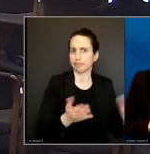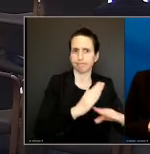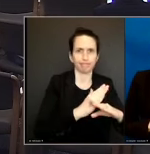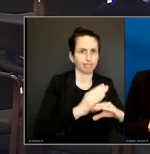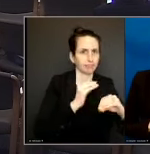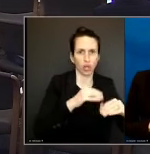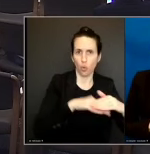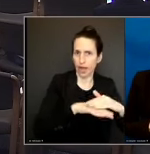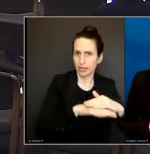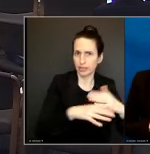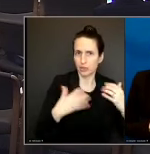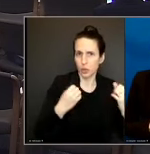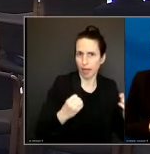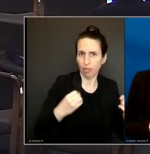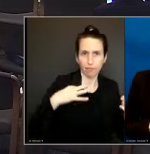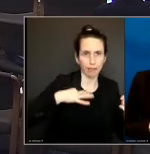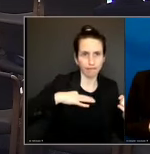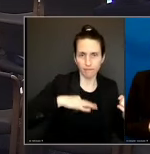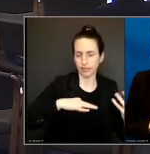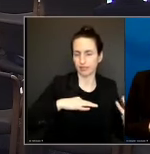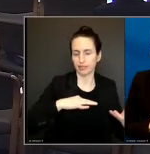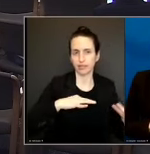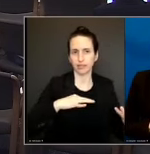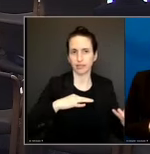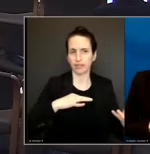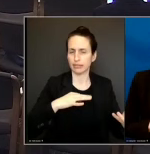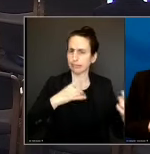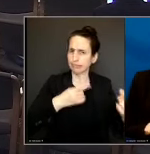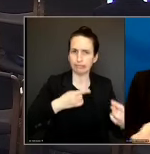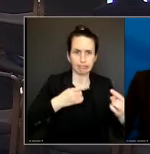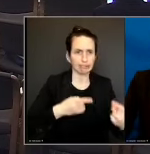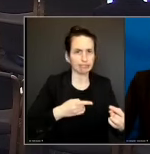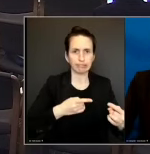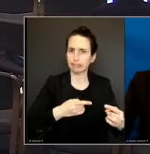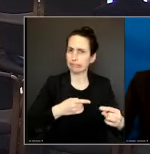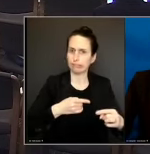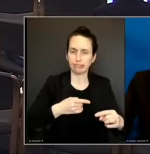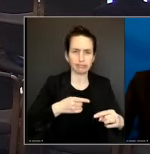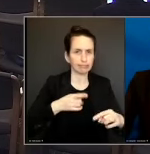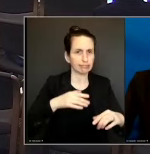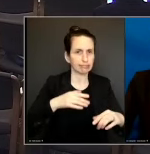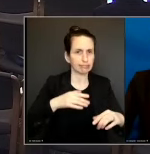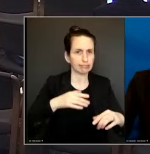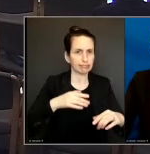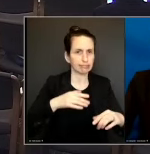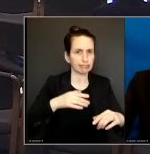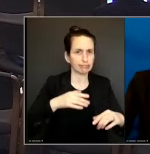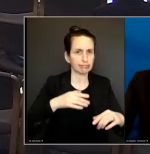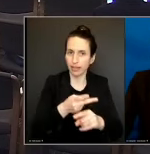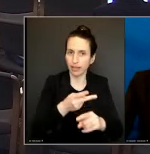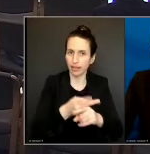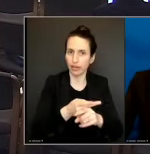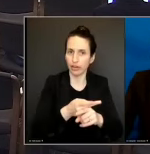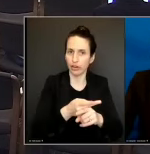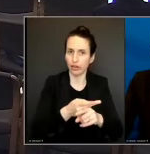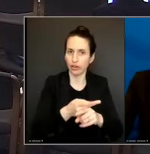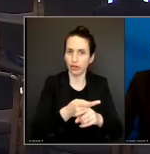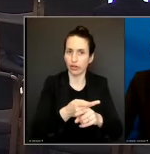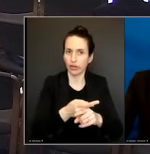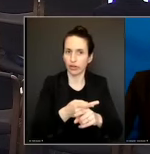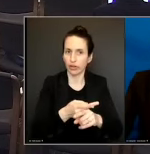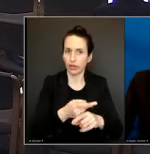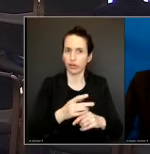health benefits, have difficulty accessing behavioral health care, et cetera. We worked really hard